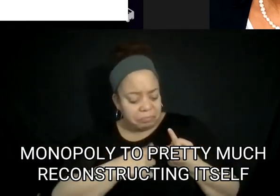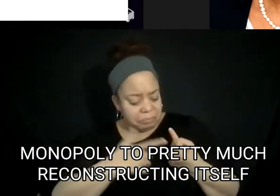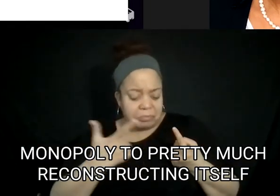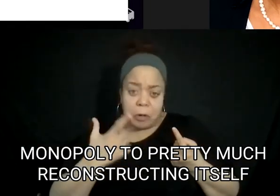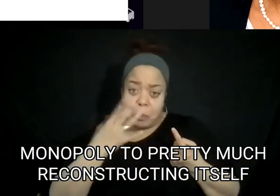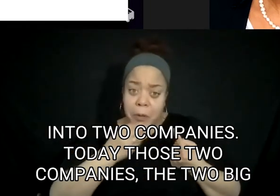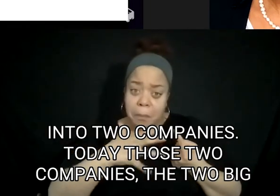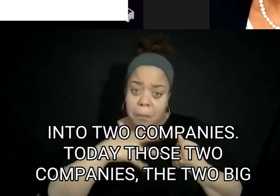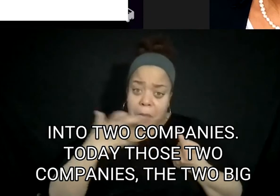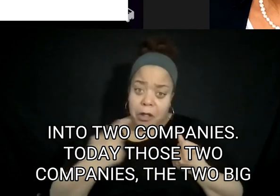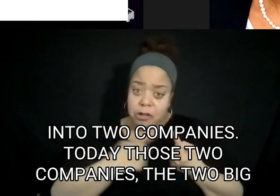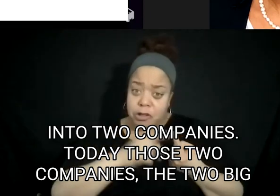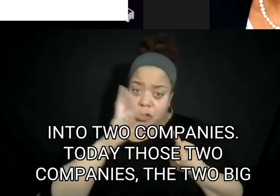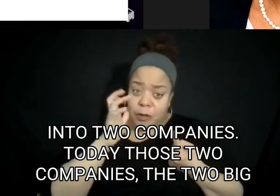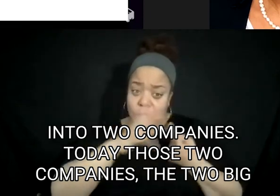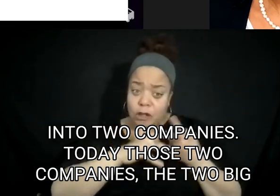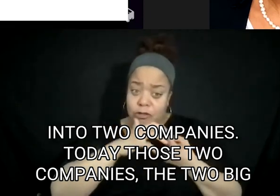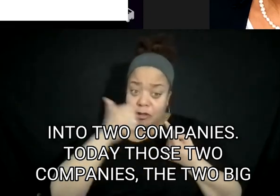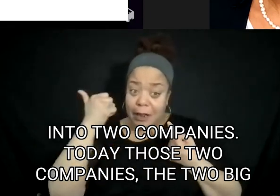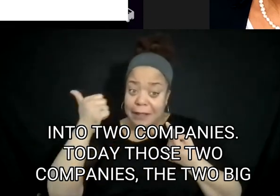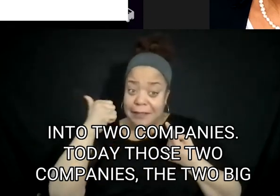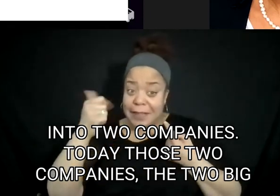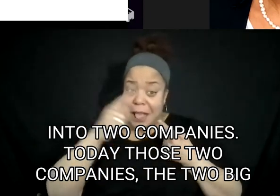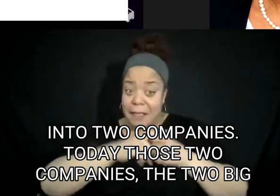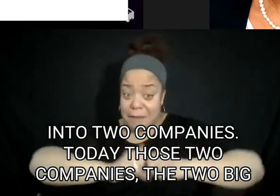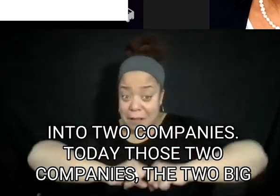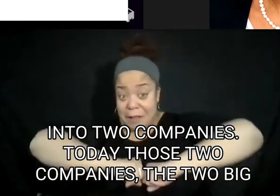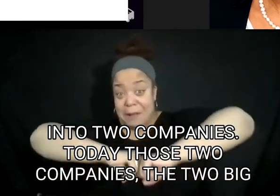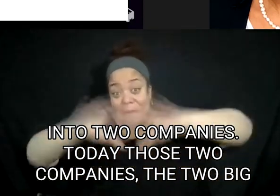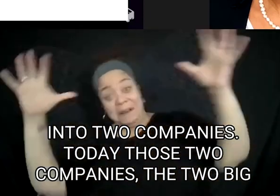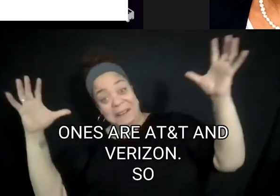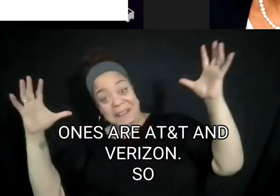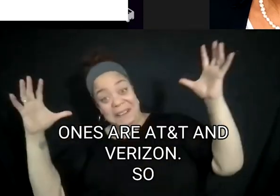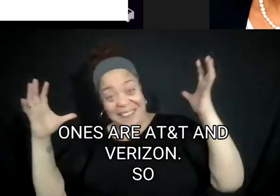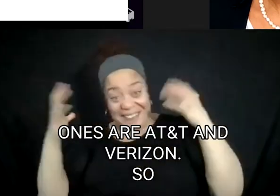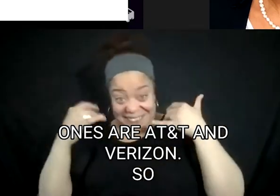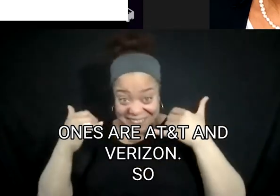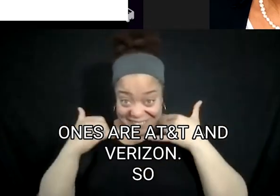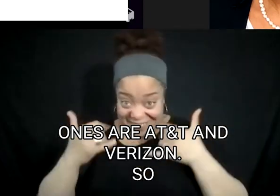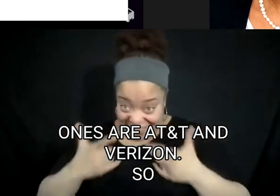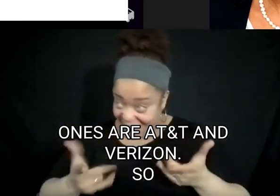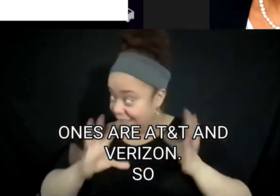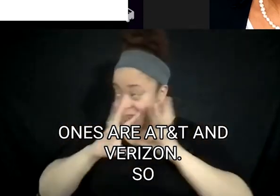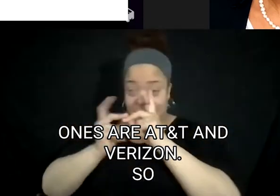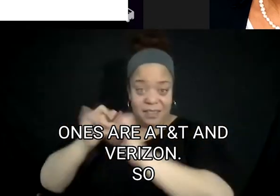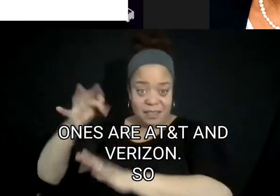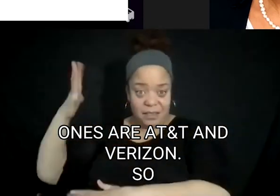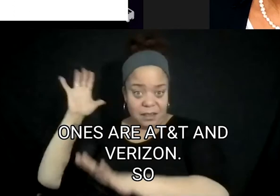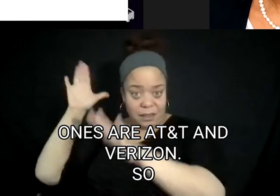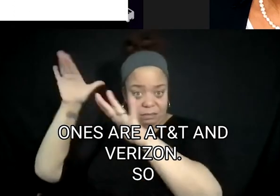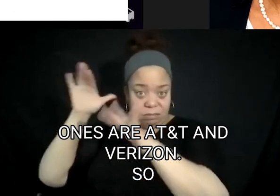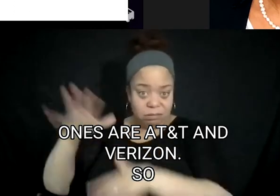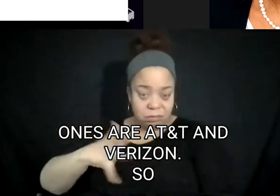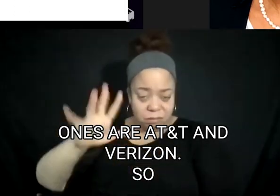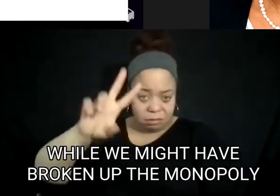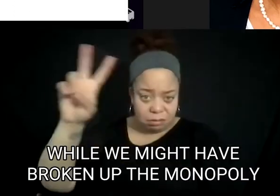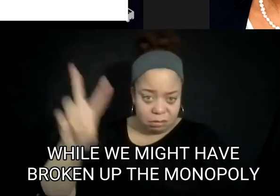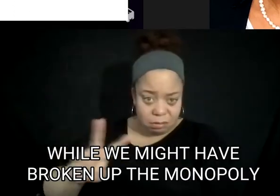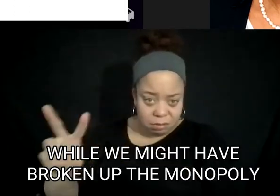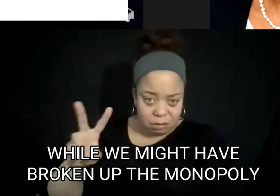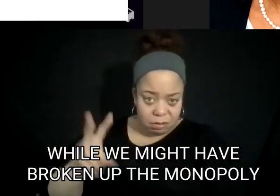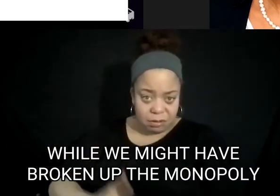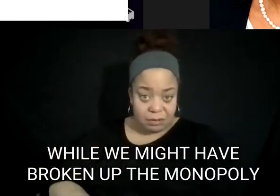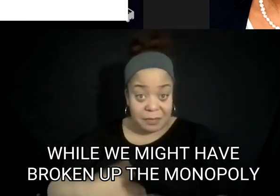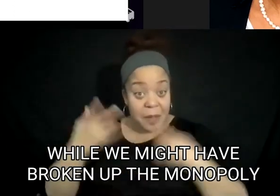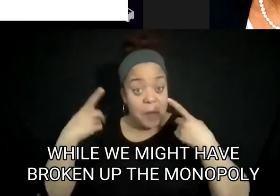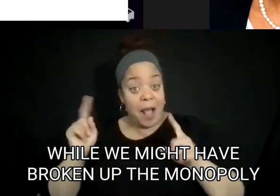and Verizon. So while we might have broken up a monopoly in the mid-1980s, by about the early 2000s, what